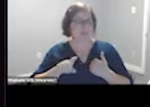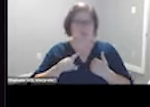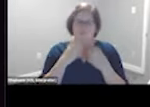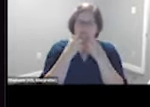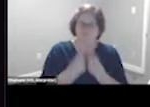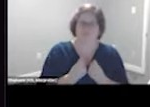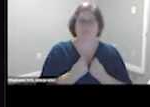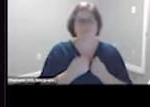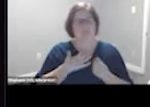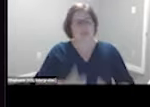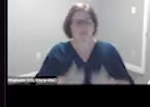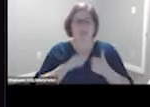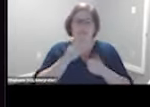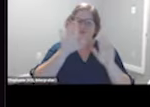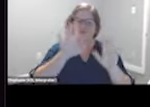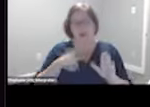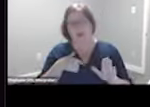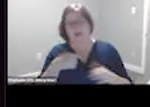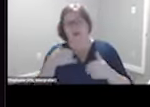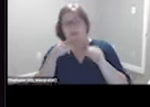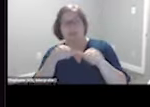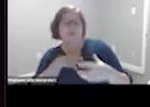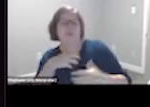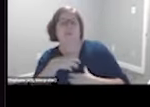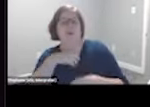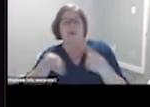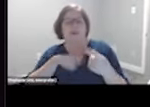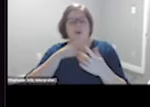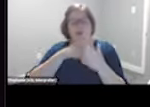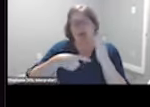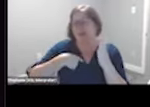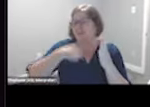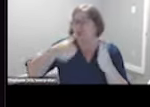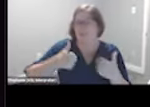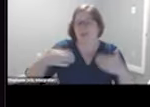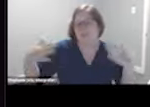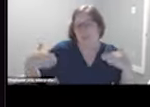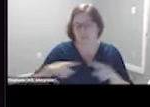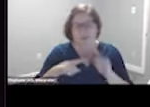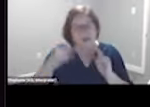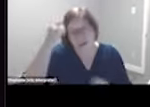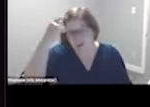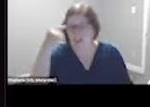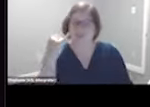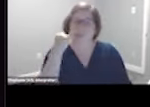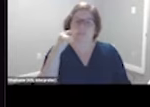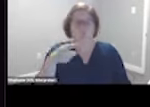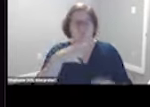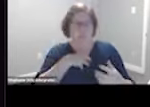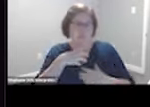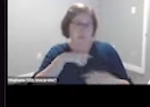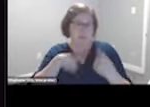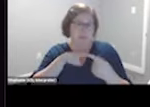I keep complaining about what I cannot have yet. And if you complain about your school, it means you have a